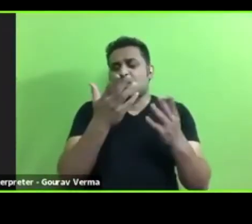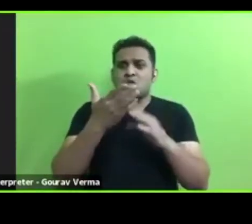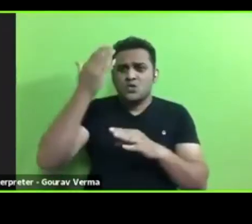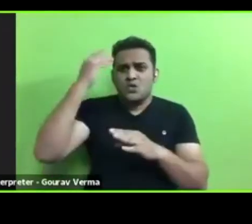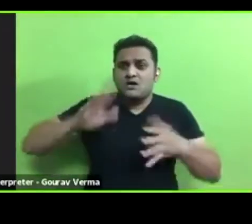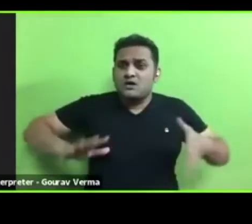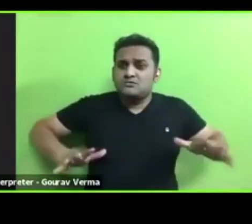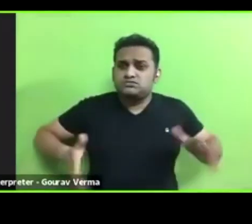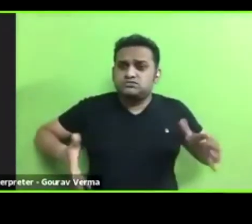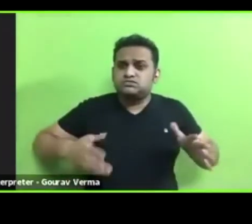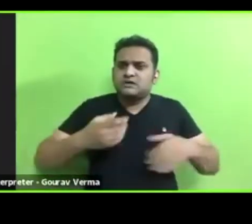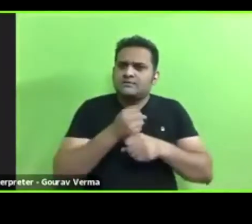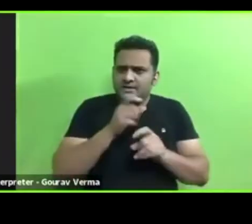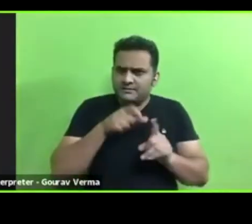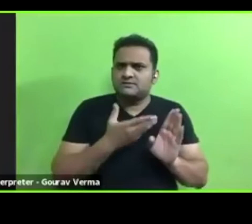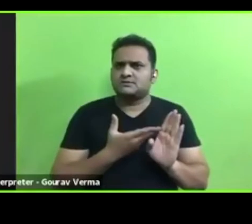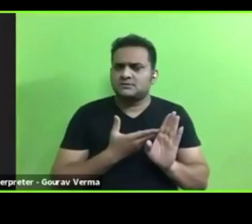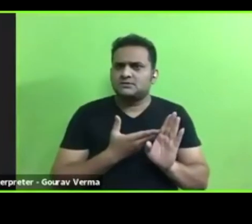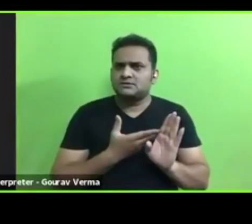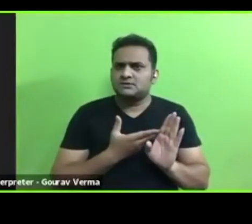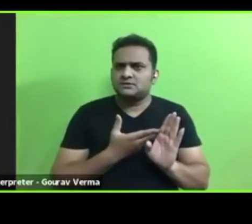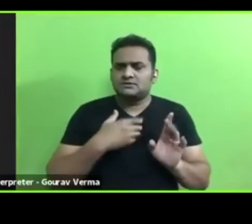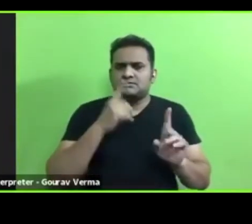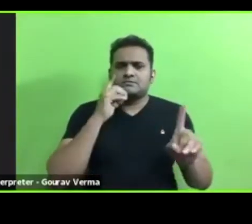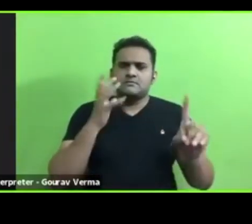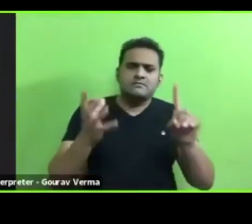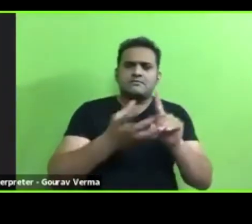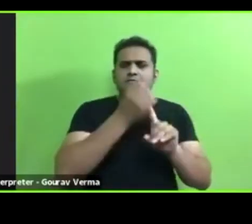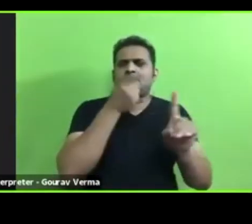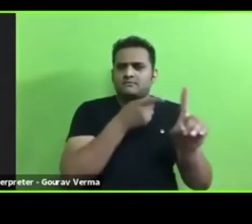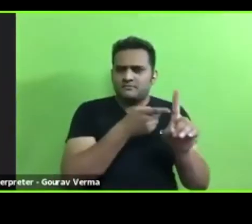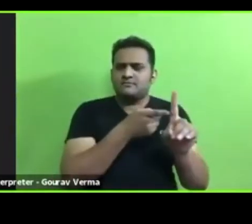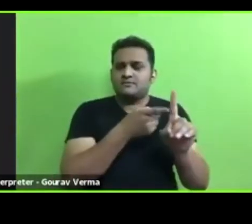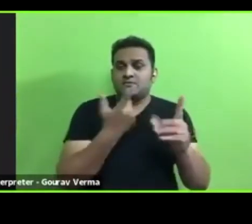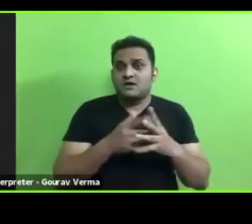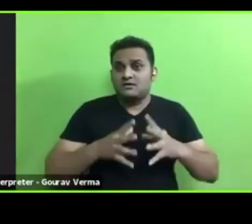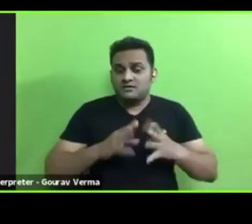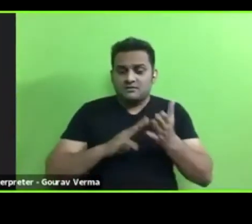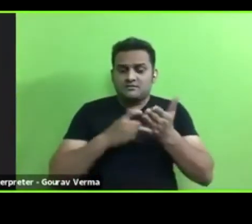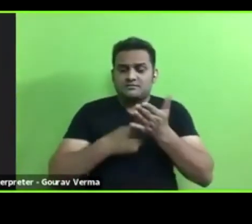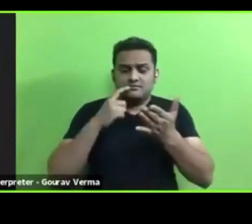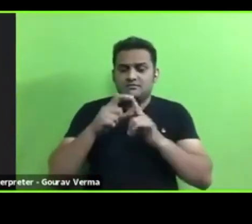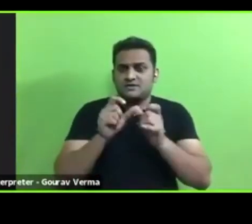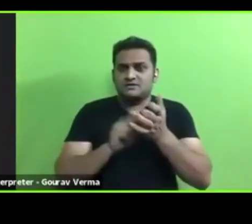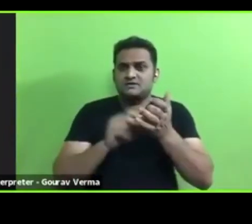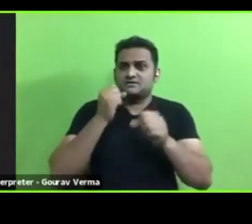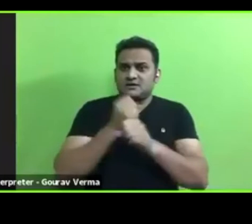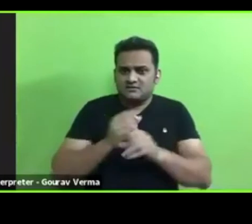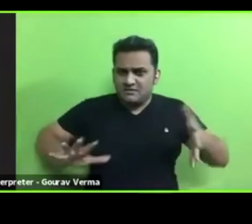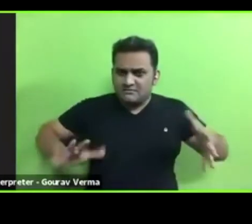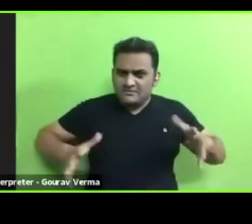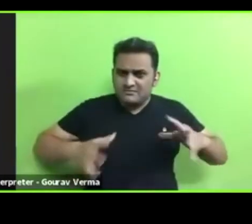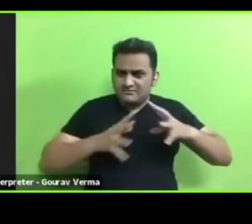mridangam maker I have been able to locate in the tradition of mridangam making. It is believed that